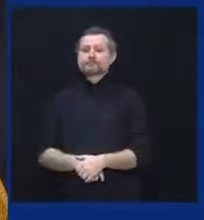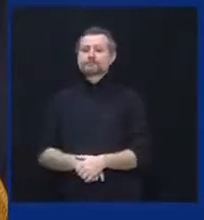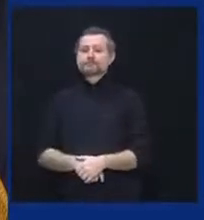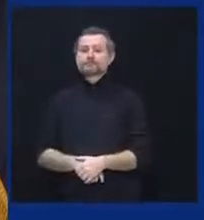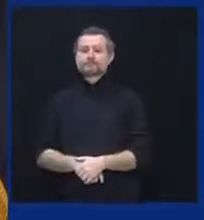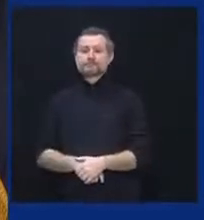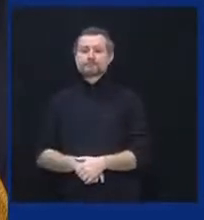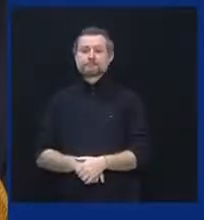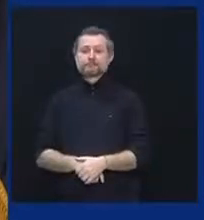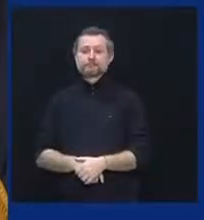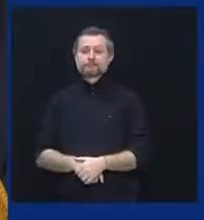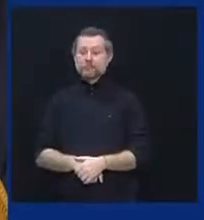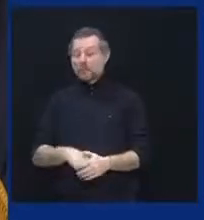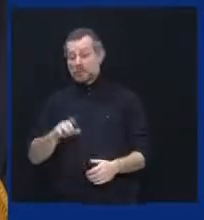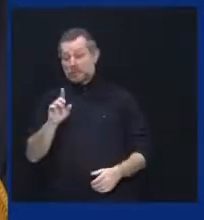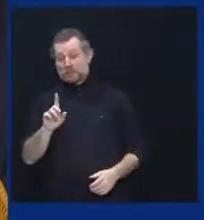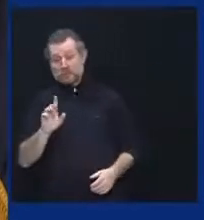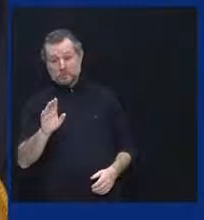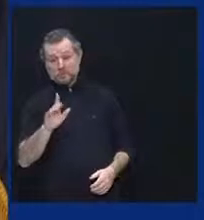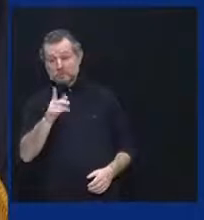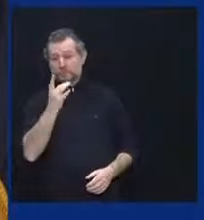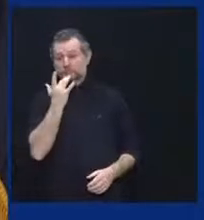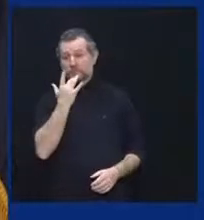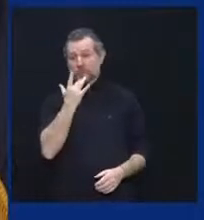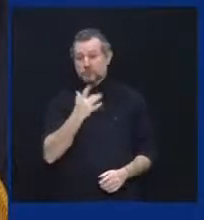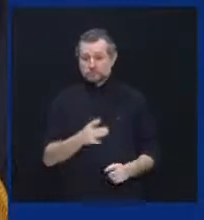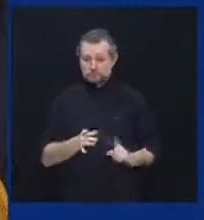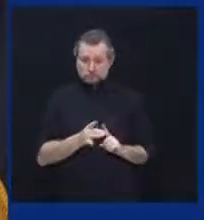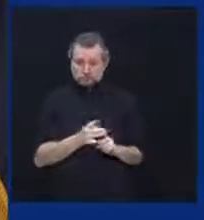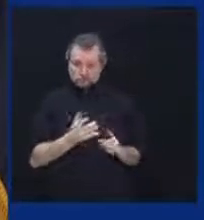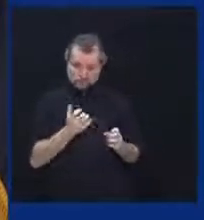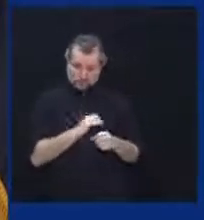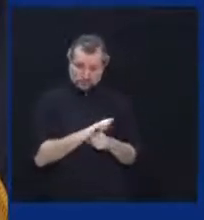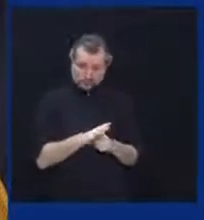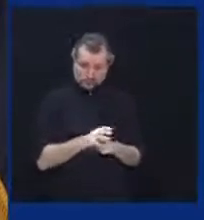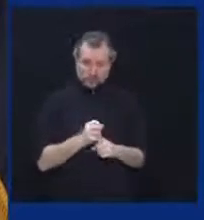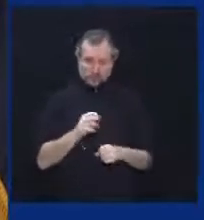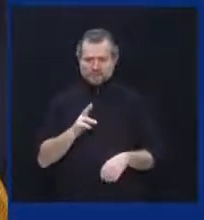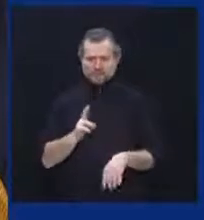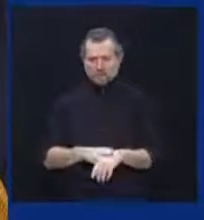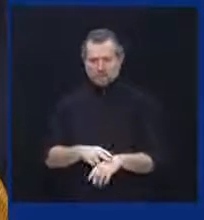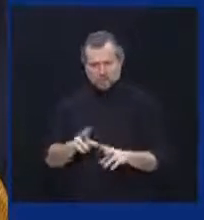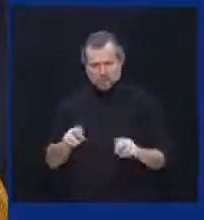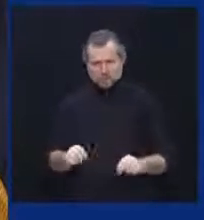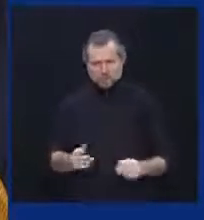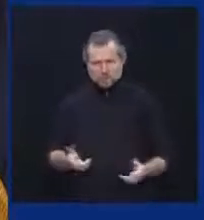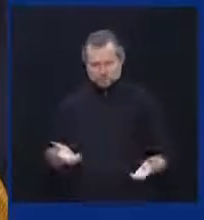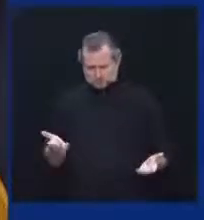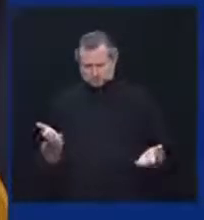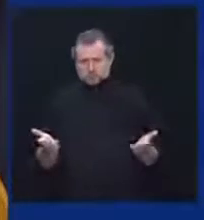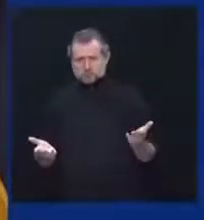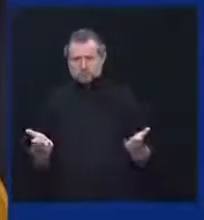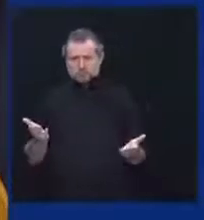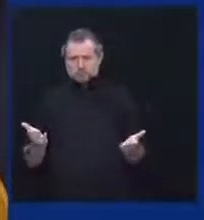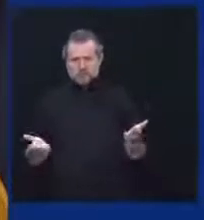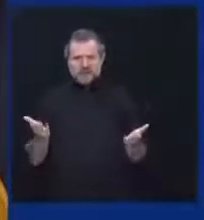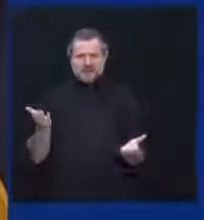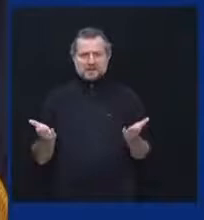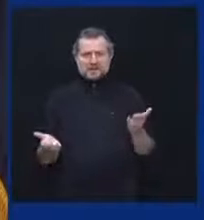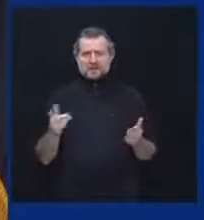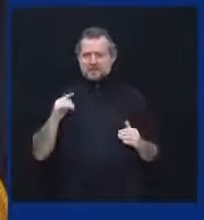want to get COVID? Every person will say no. All right, so balance those two facts, right?